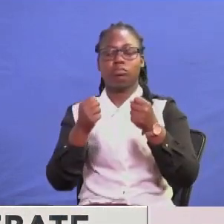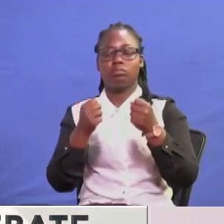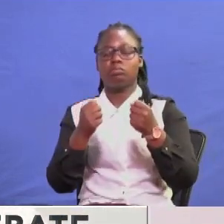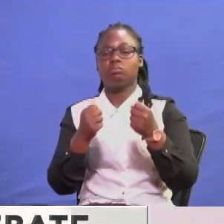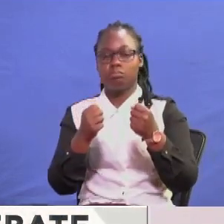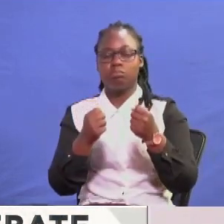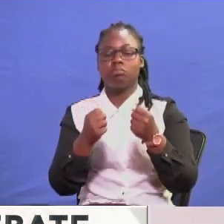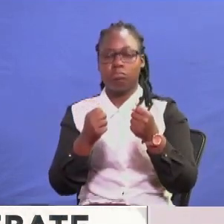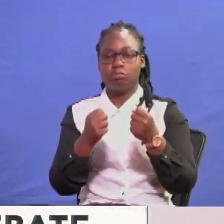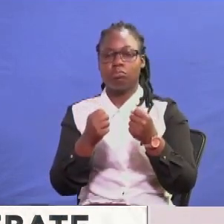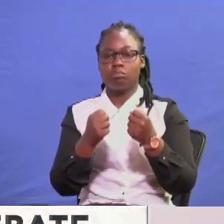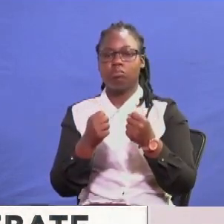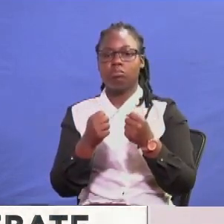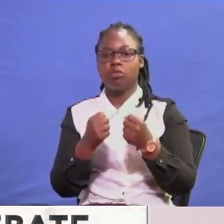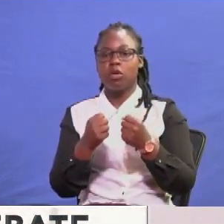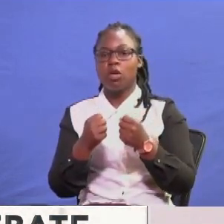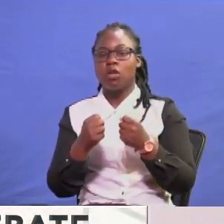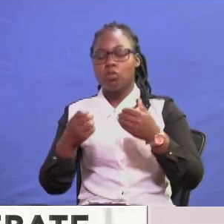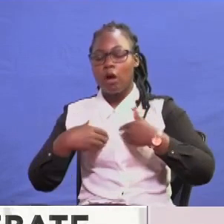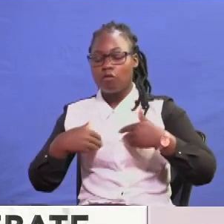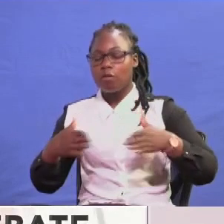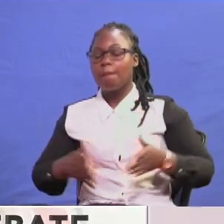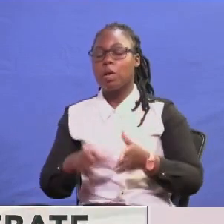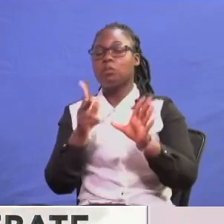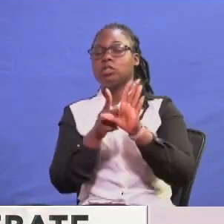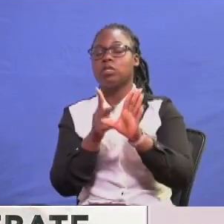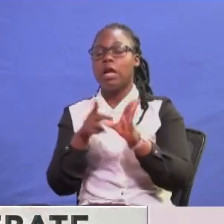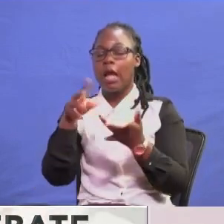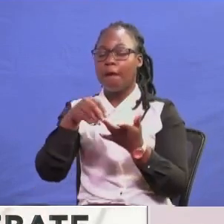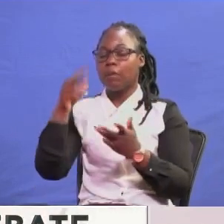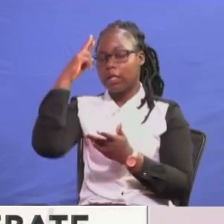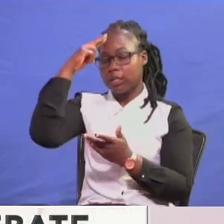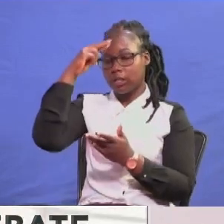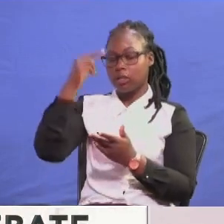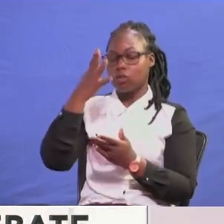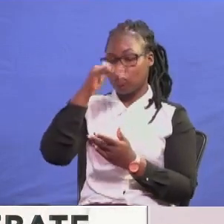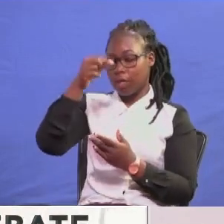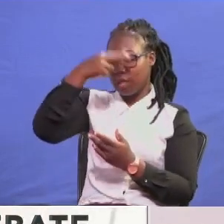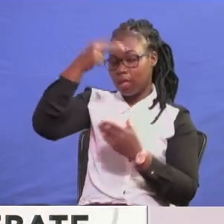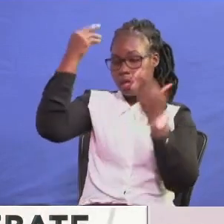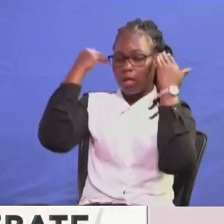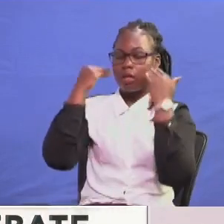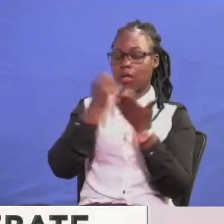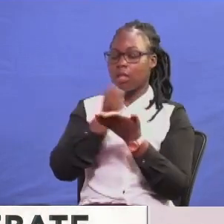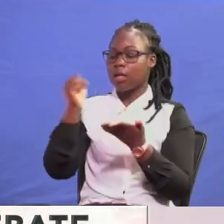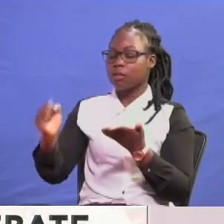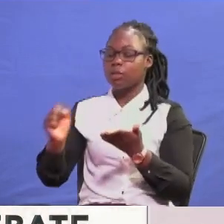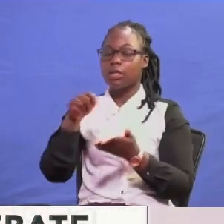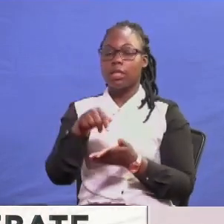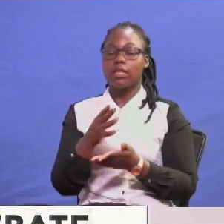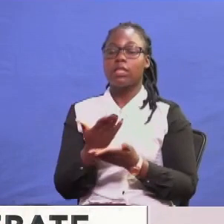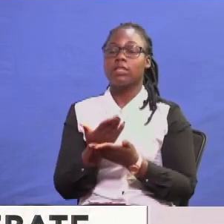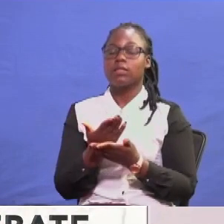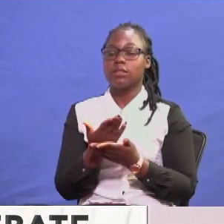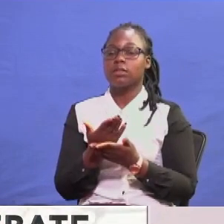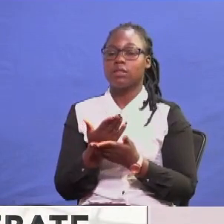illegal. It lacked public participation. Among the reasons that High Court actually, suspended this particular one. So